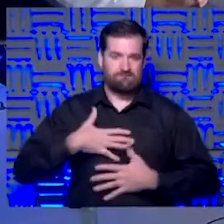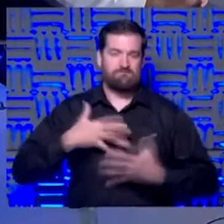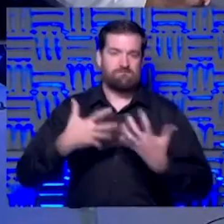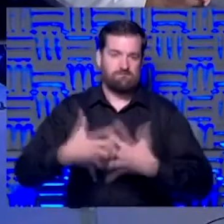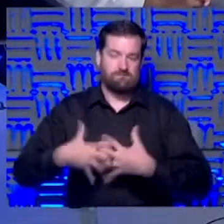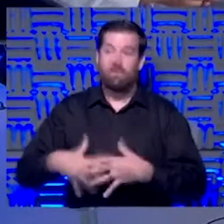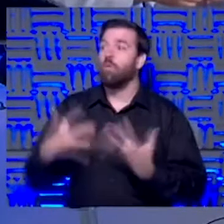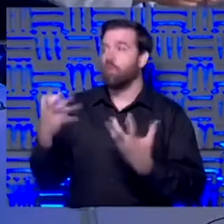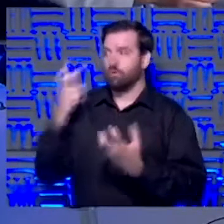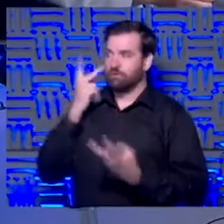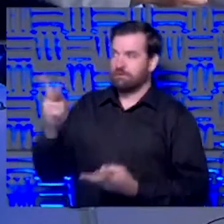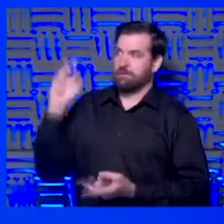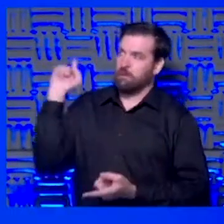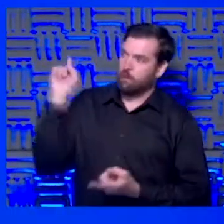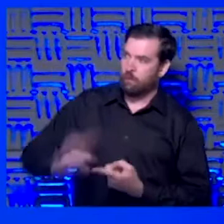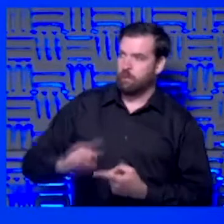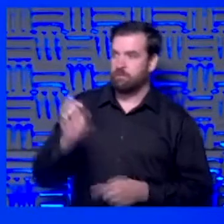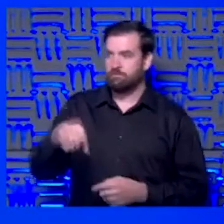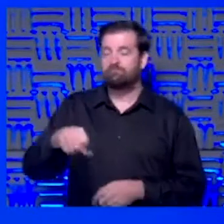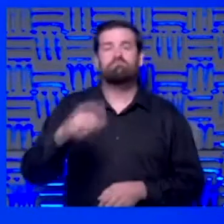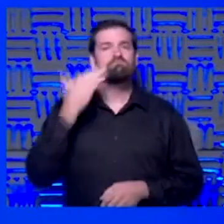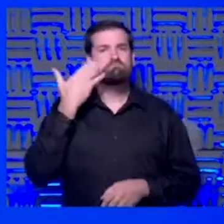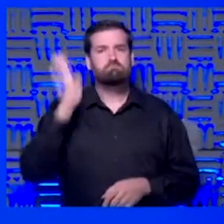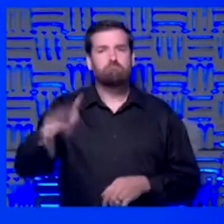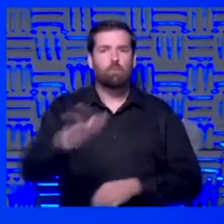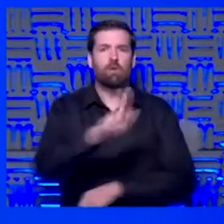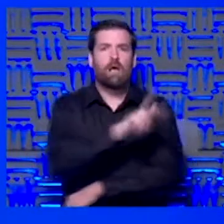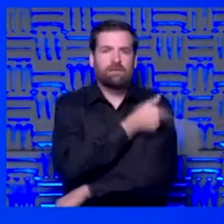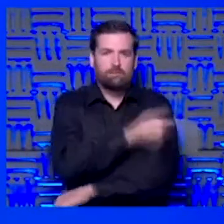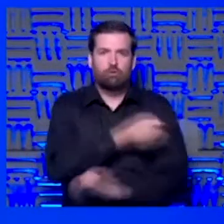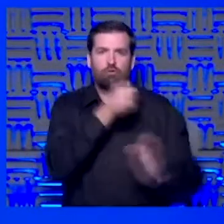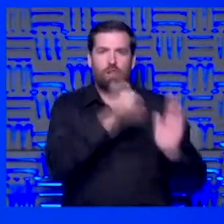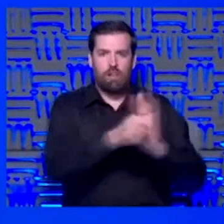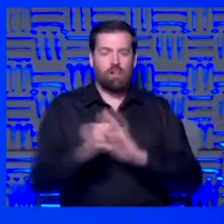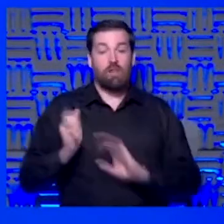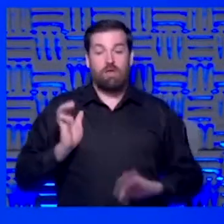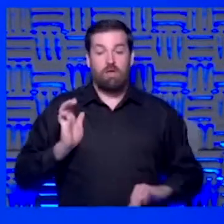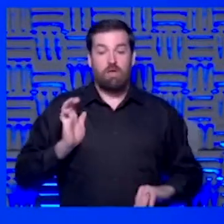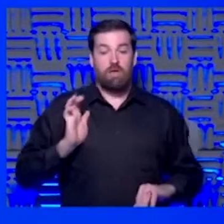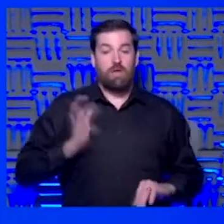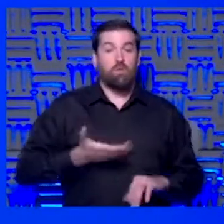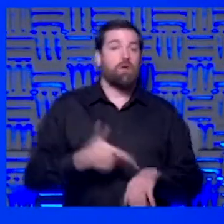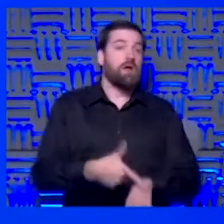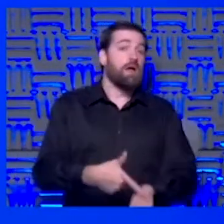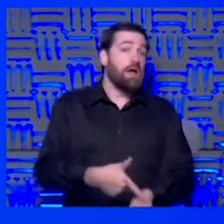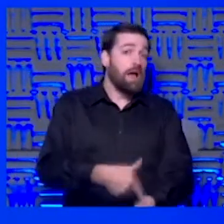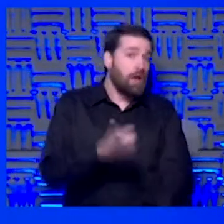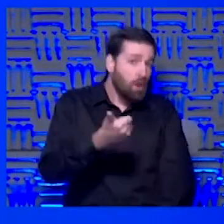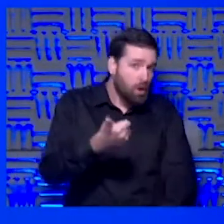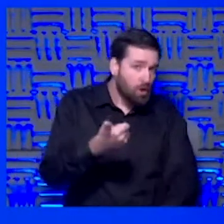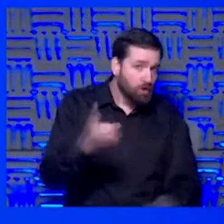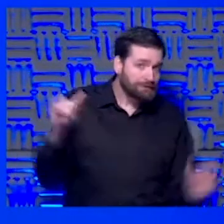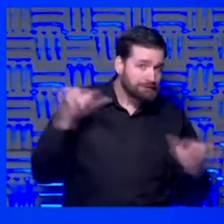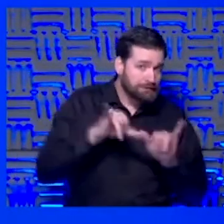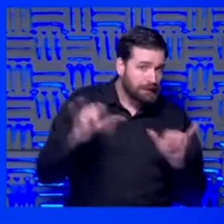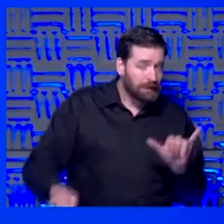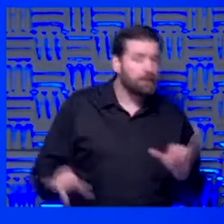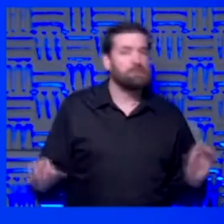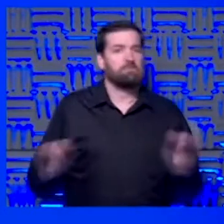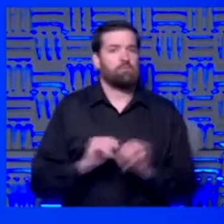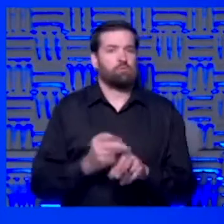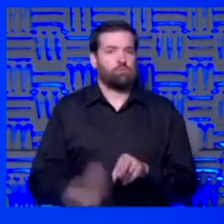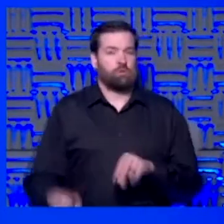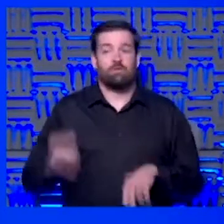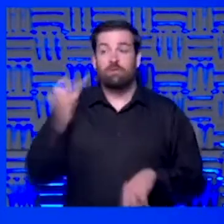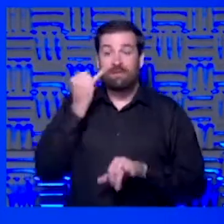to you. We would like to see that drop because we know that hospitalizations, we know our length of stay in the hospital is shorter for most patients. Obviously, if you go